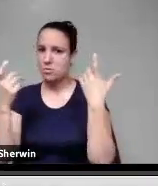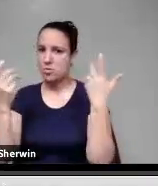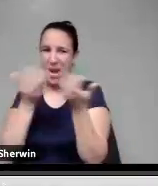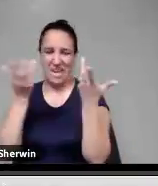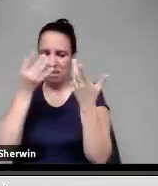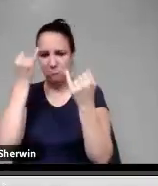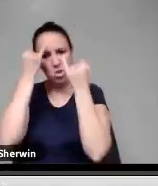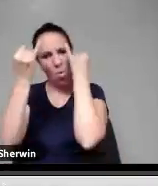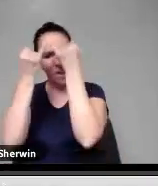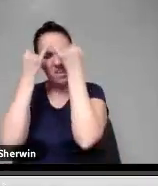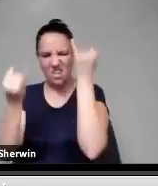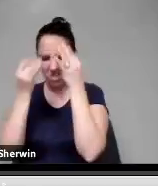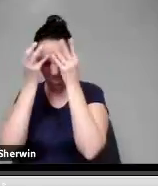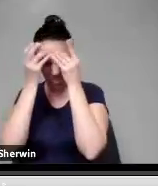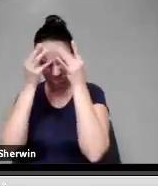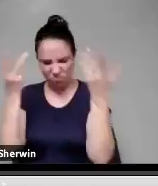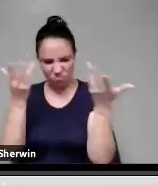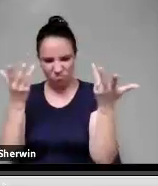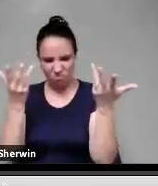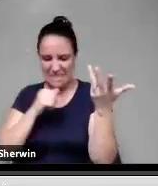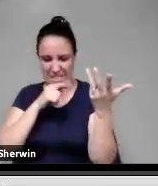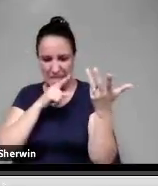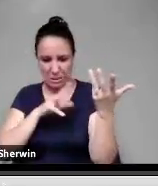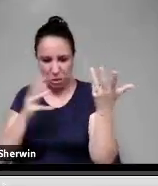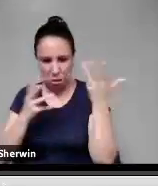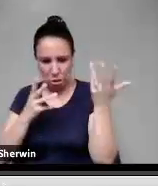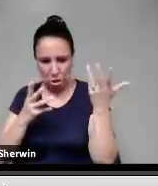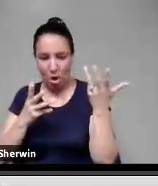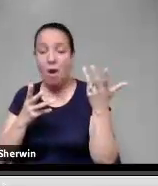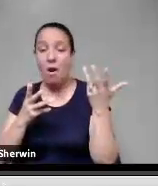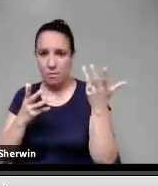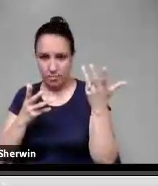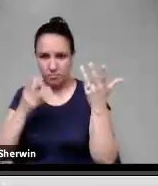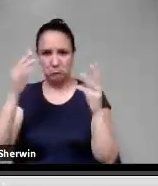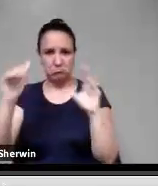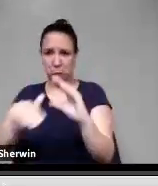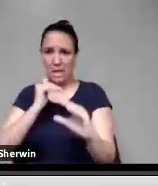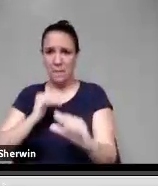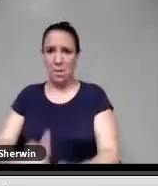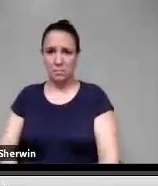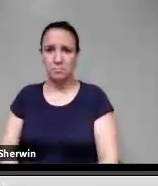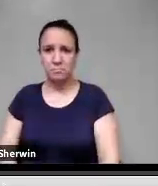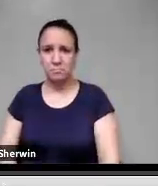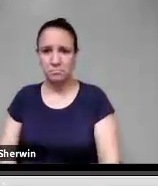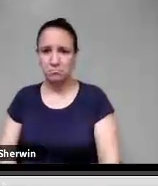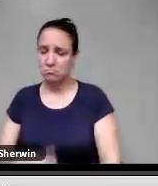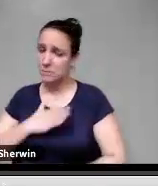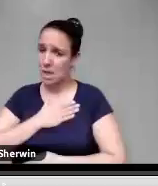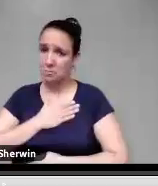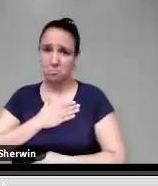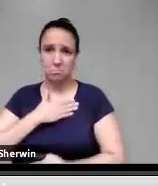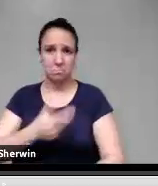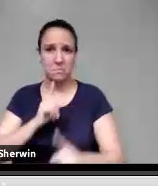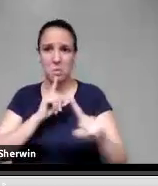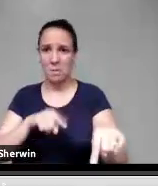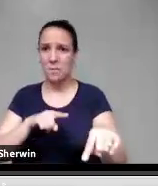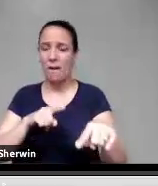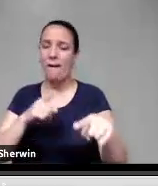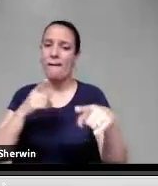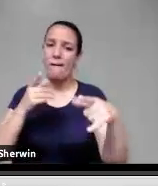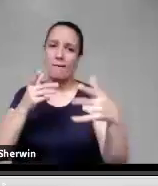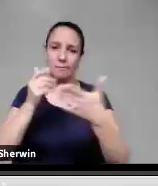that's rolling around in your mind and you're just not quite ready to verbalize it in your library. Feel free to drop me a note. I'm more than happy to respond to those things and try